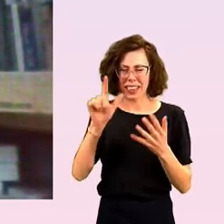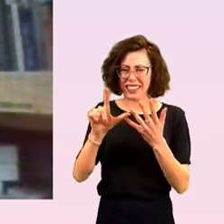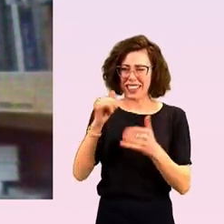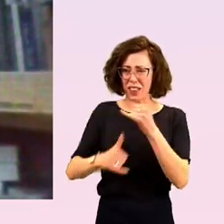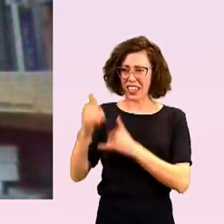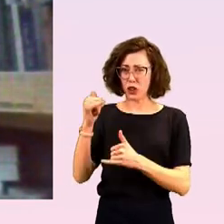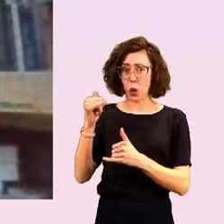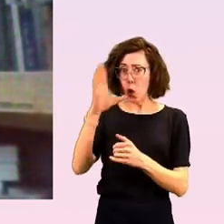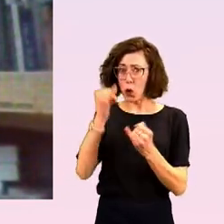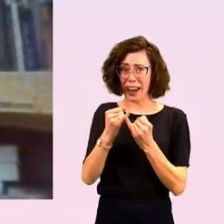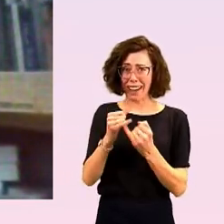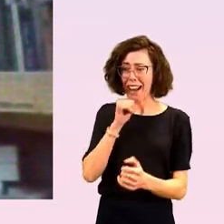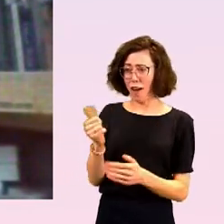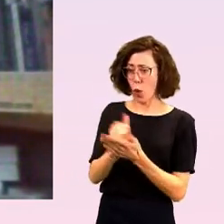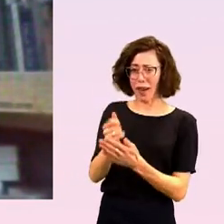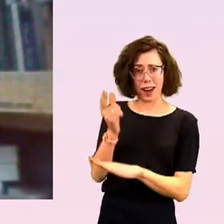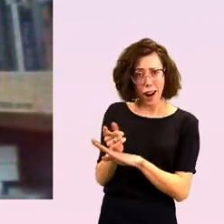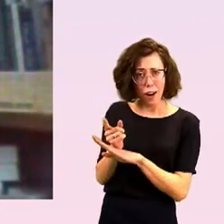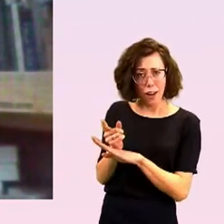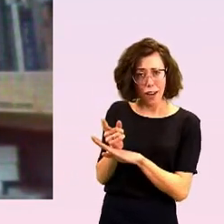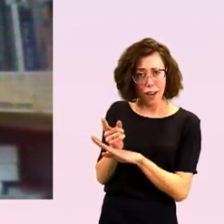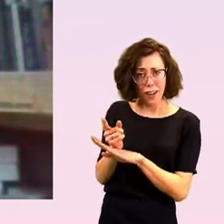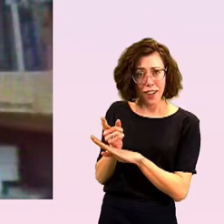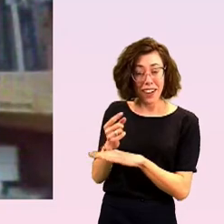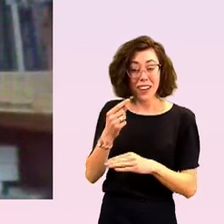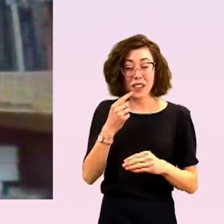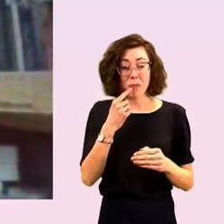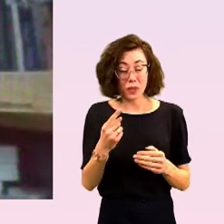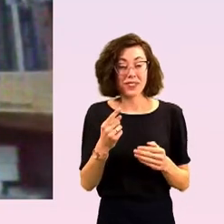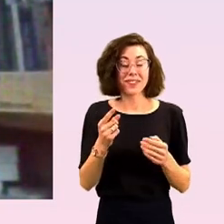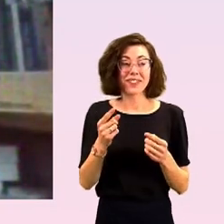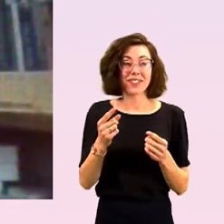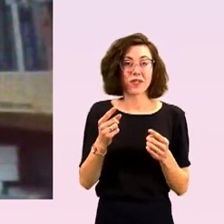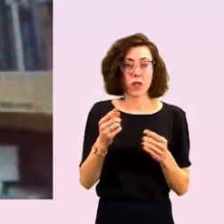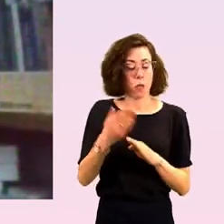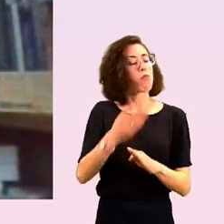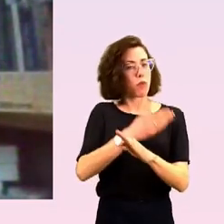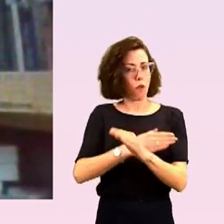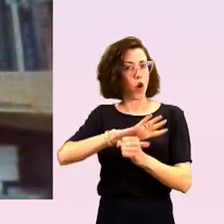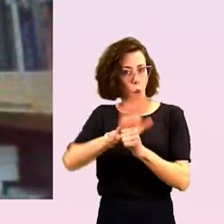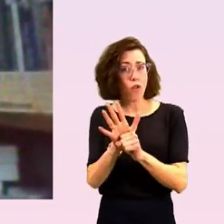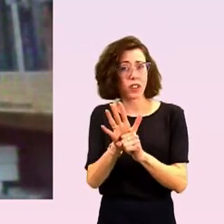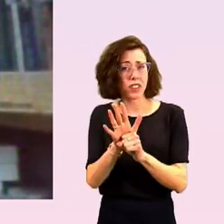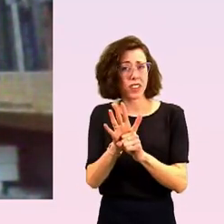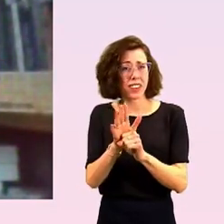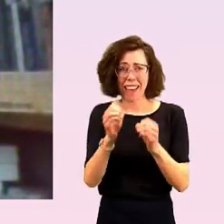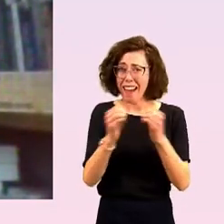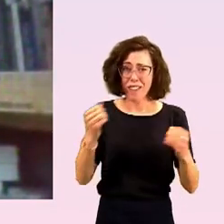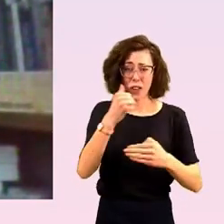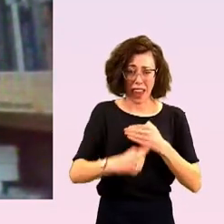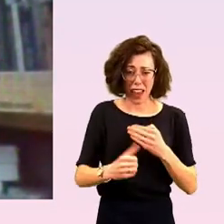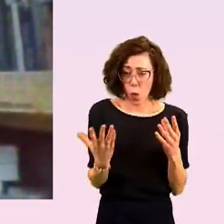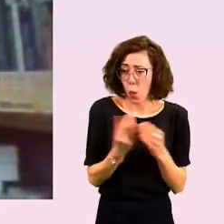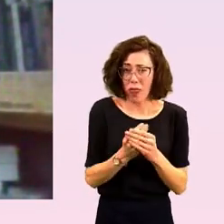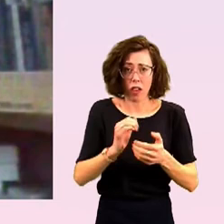place. And when we spend most of our working day, especially when pre-COVID, with our colleagues, and probably spend more time